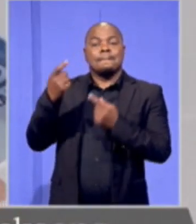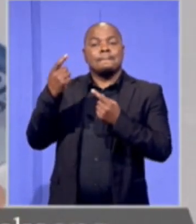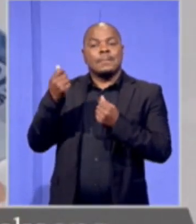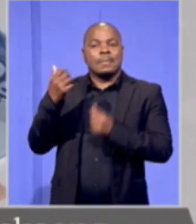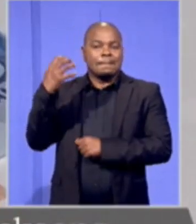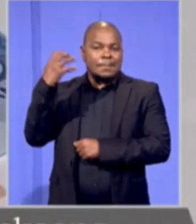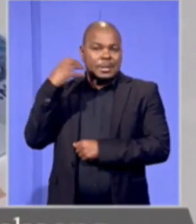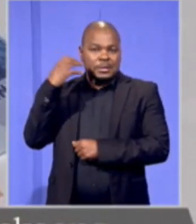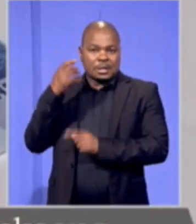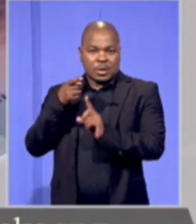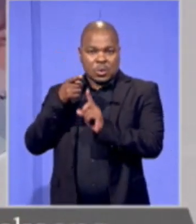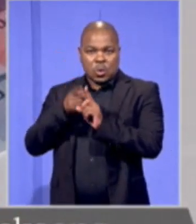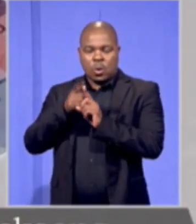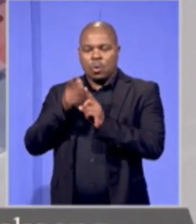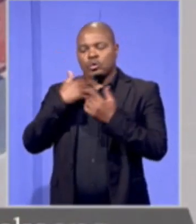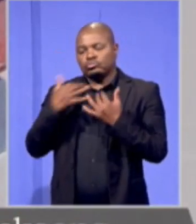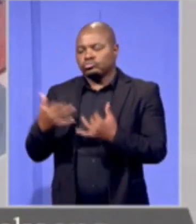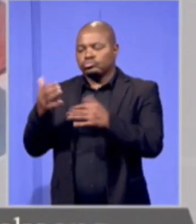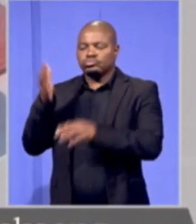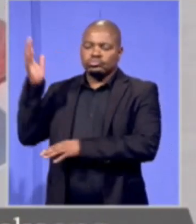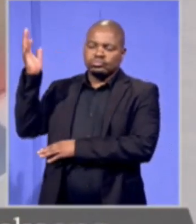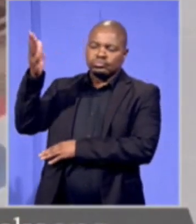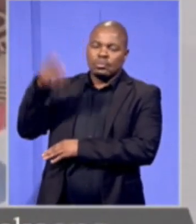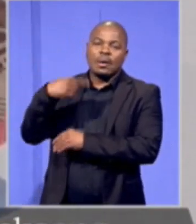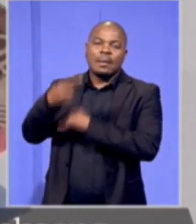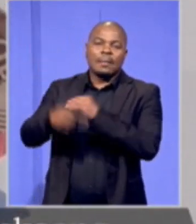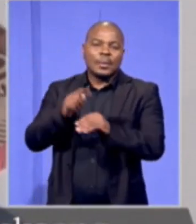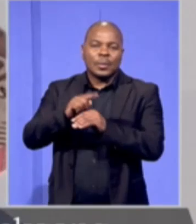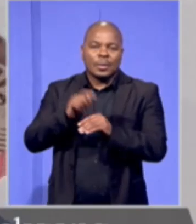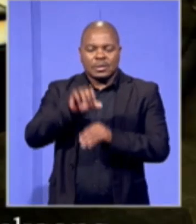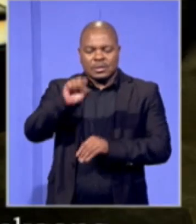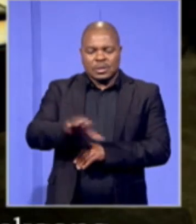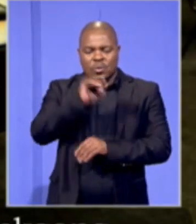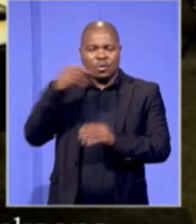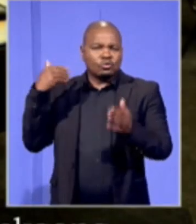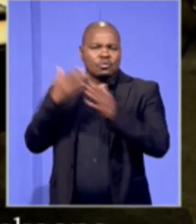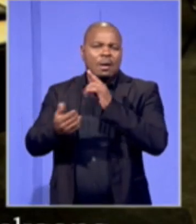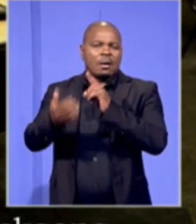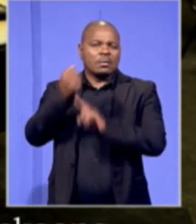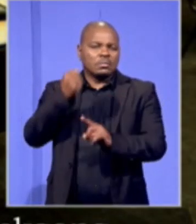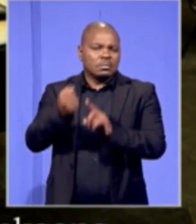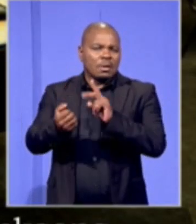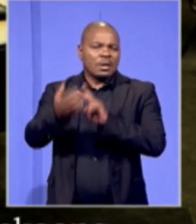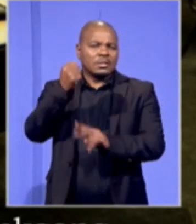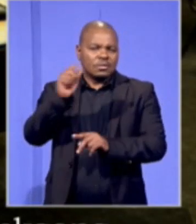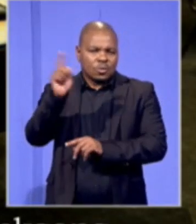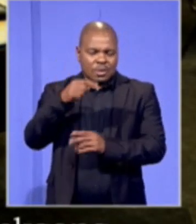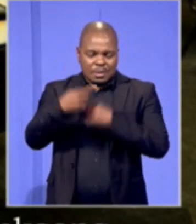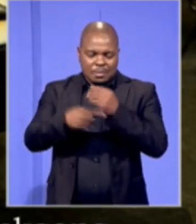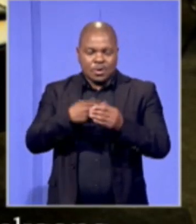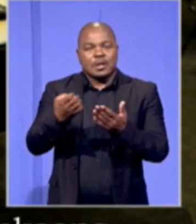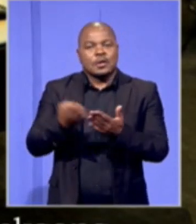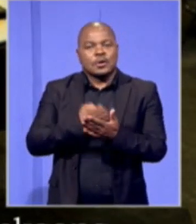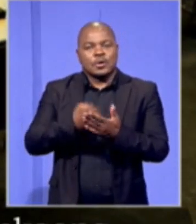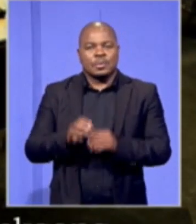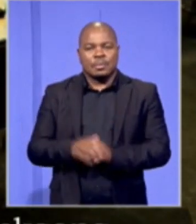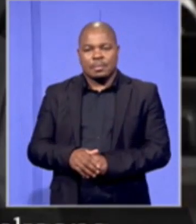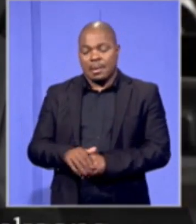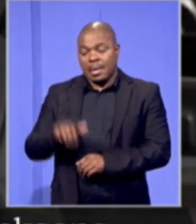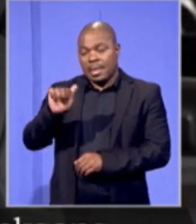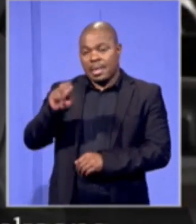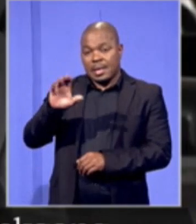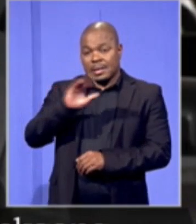Eno Godongwana le tla tshetlela seboka puo ka tseo naha e seng e kgonne ho di fihlella ditabeng tse mabapi le moruo wa naha. Komiti ya Phethahatso ya